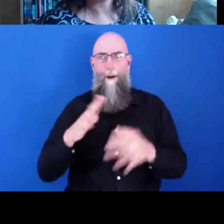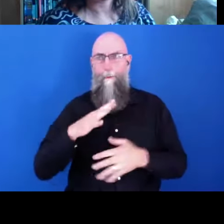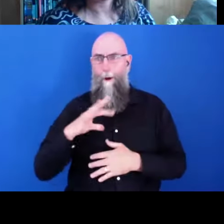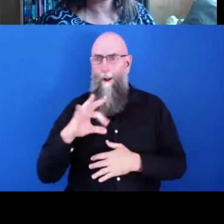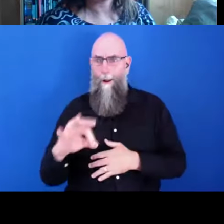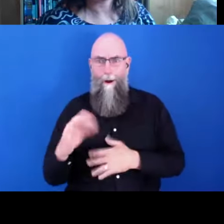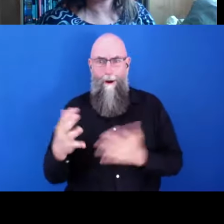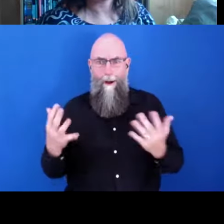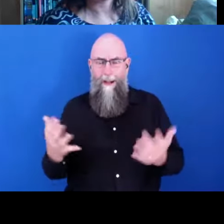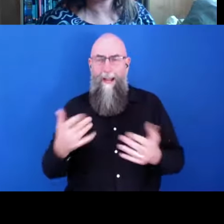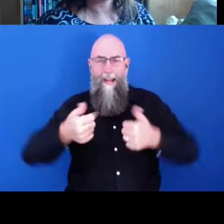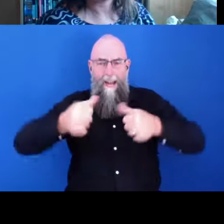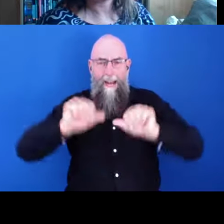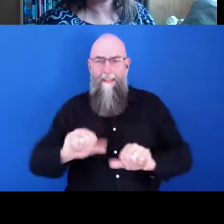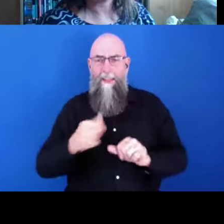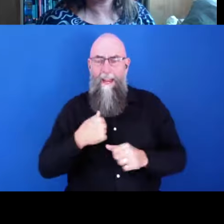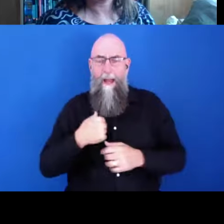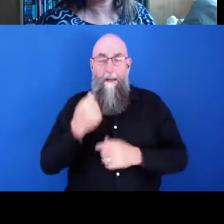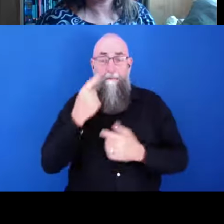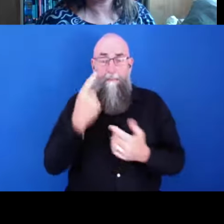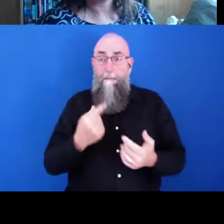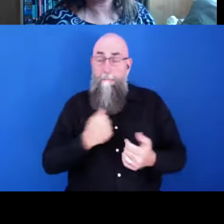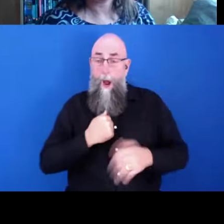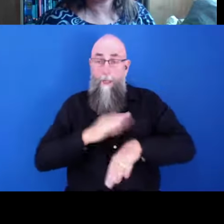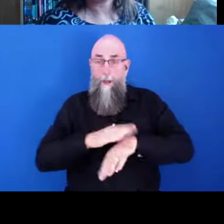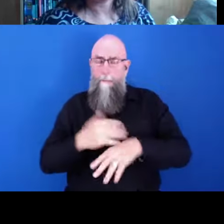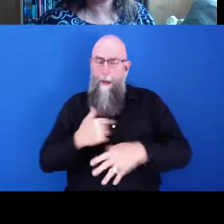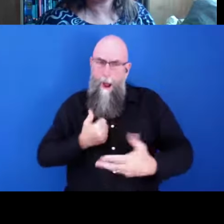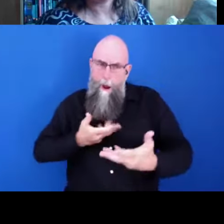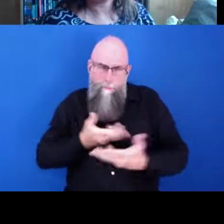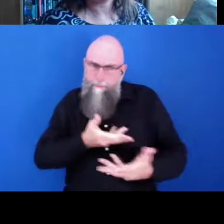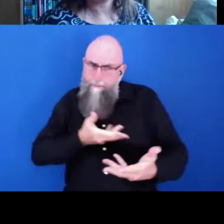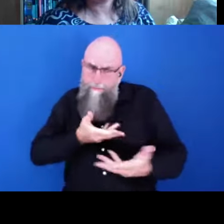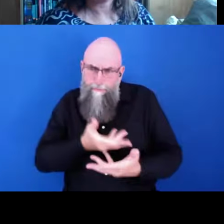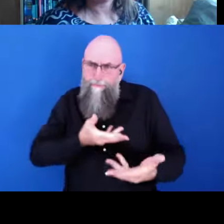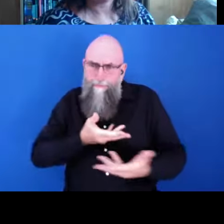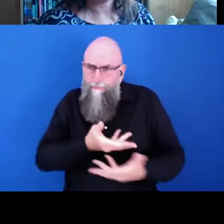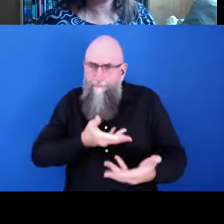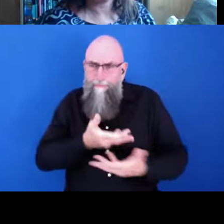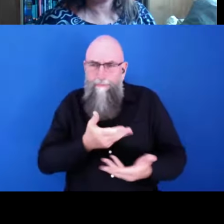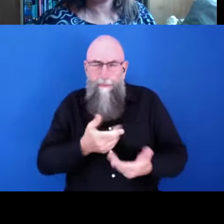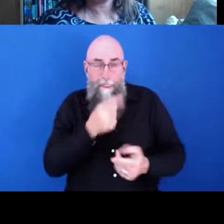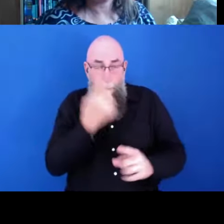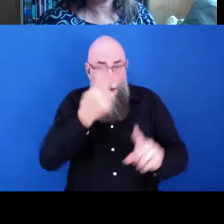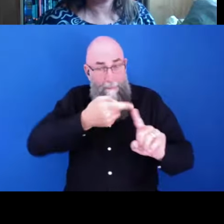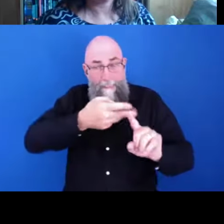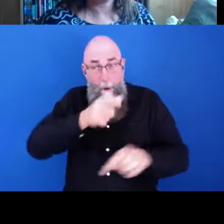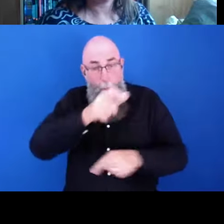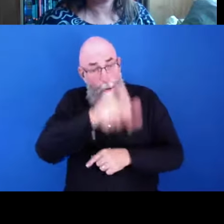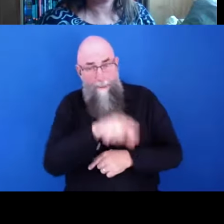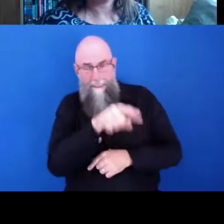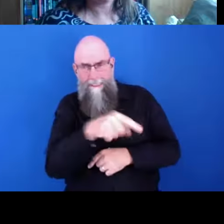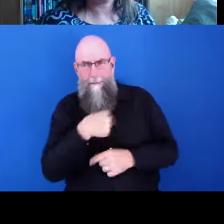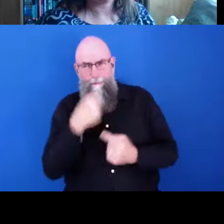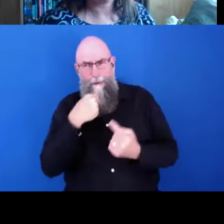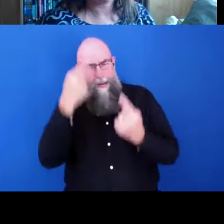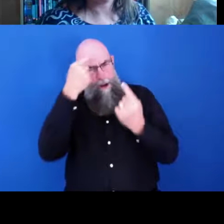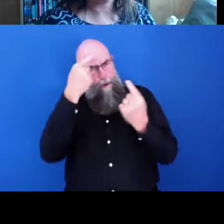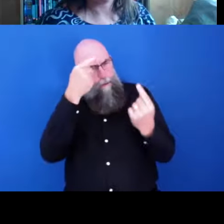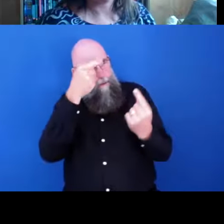I spent quite a lot of time talking to this particular young person, trying to figure out who the, who the